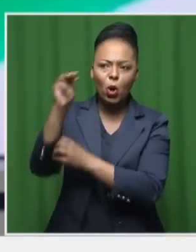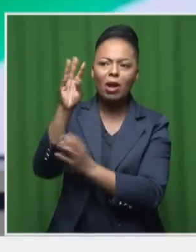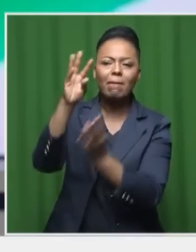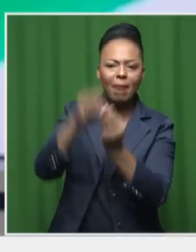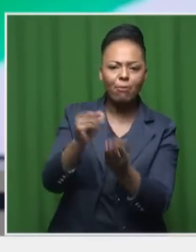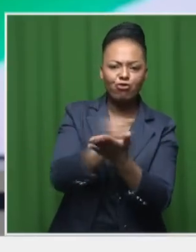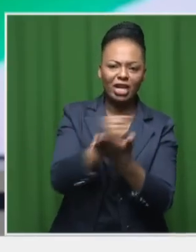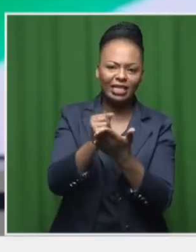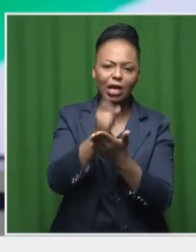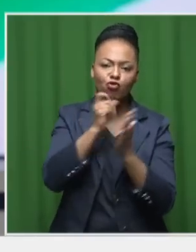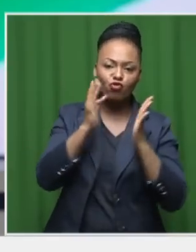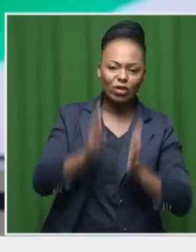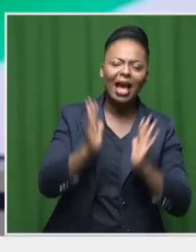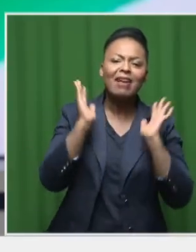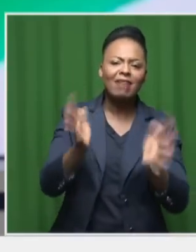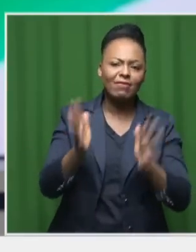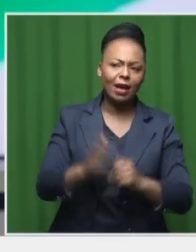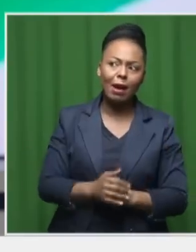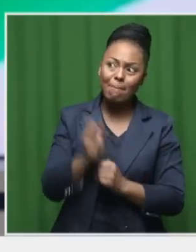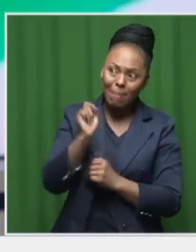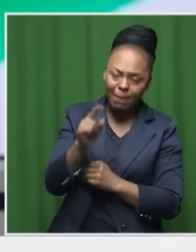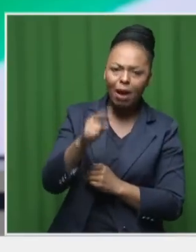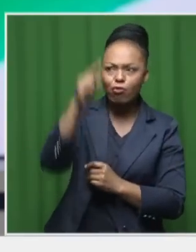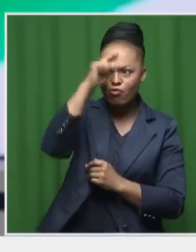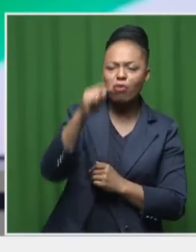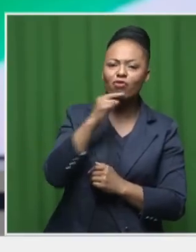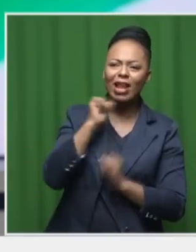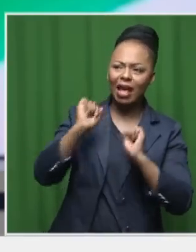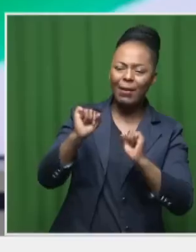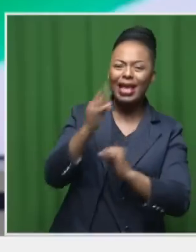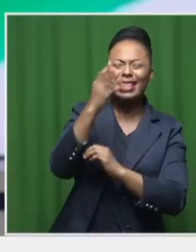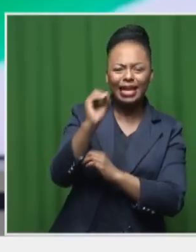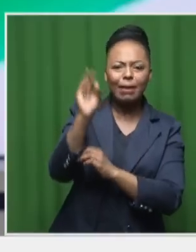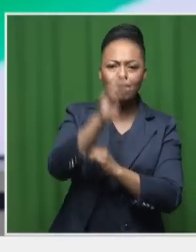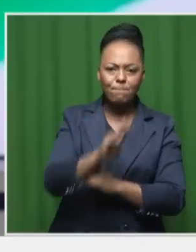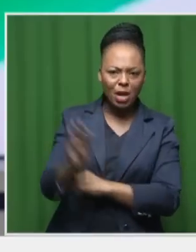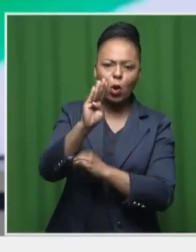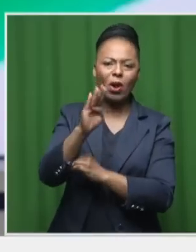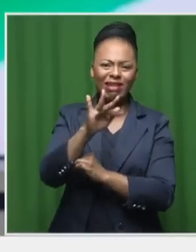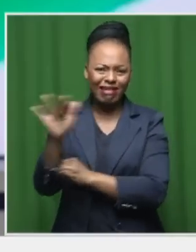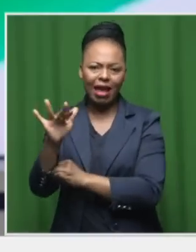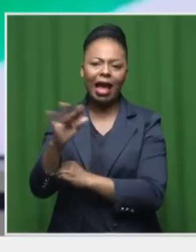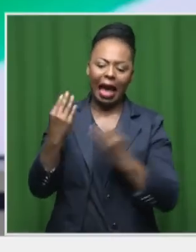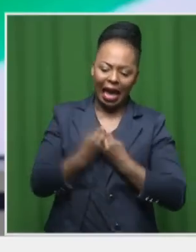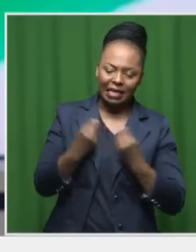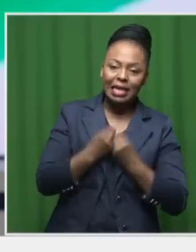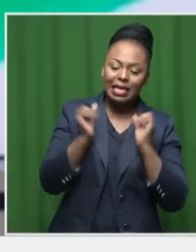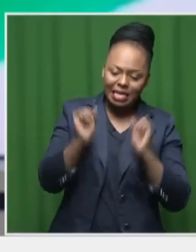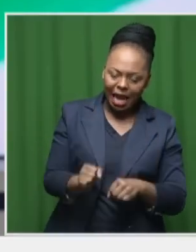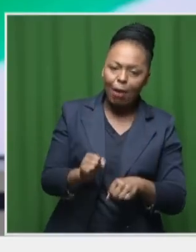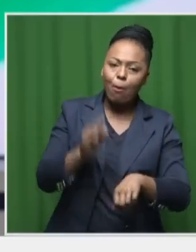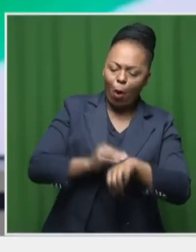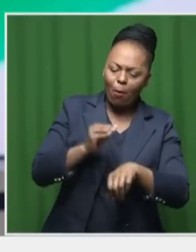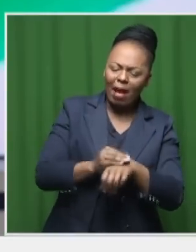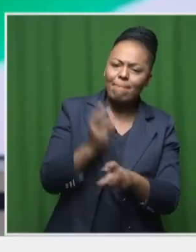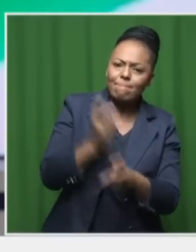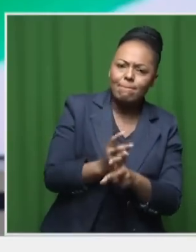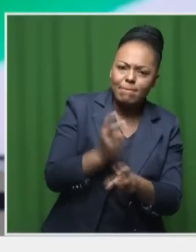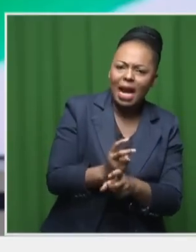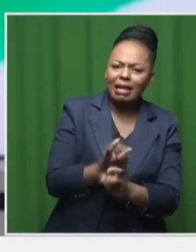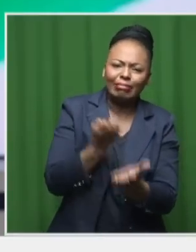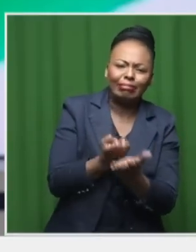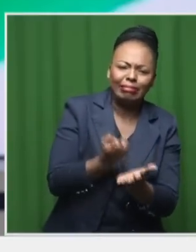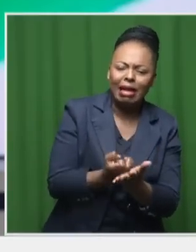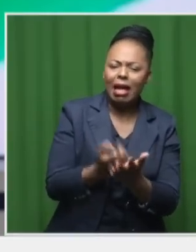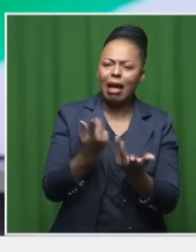users. And those users have built up a portfolio of about 30 billion assets. Even in these tough times with interest rates being high, paying more